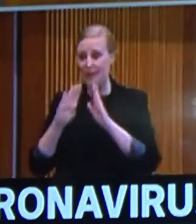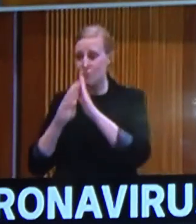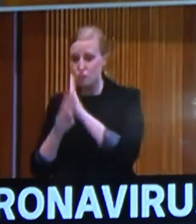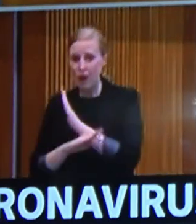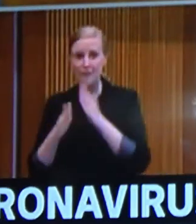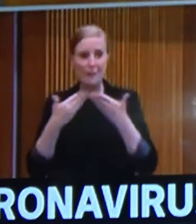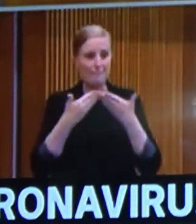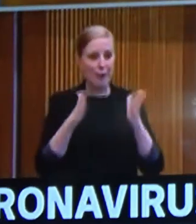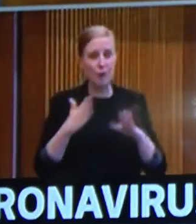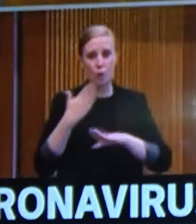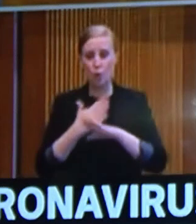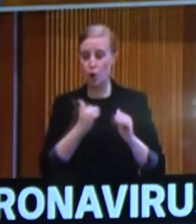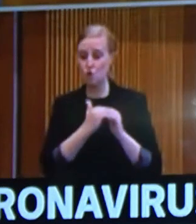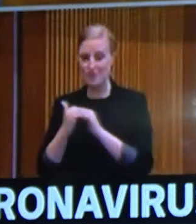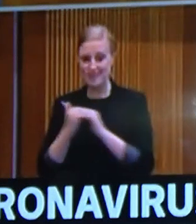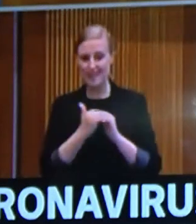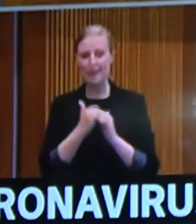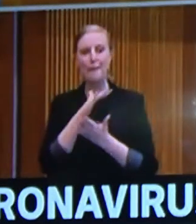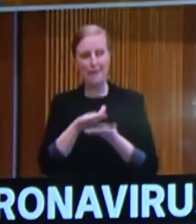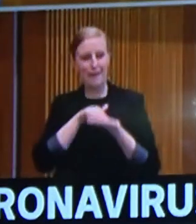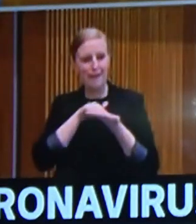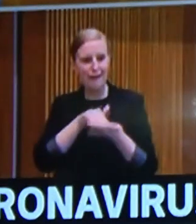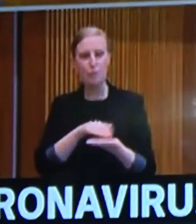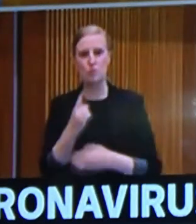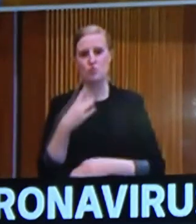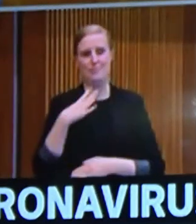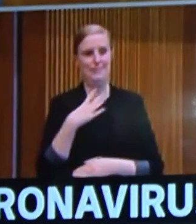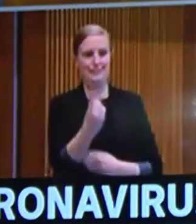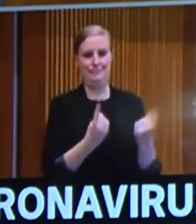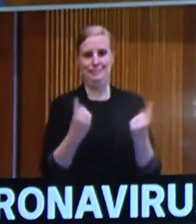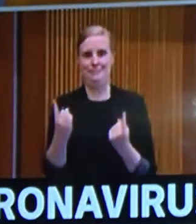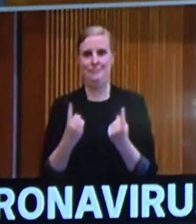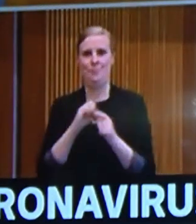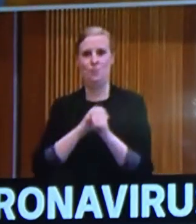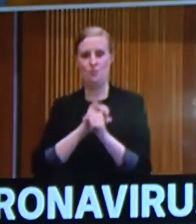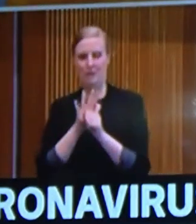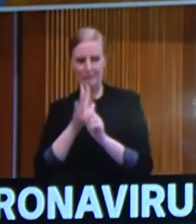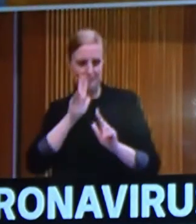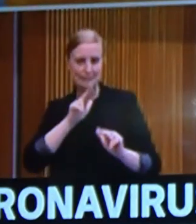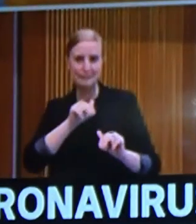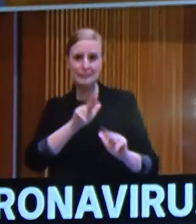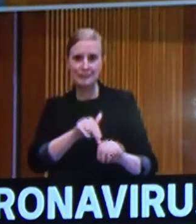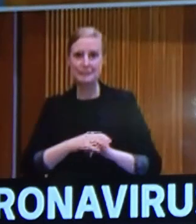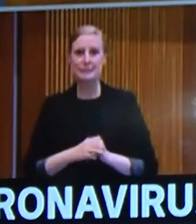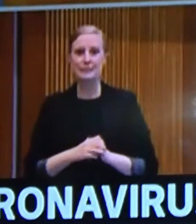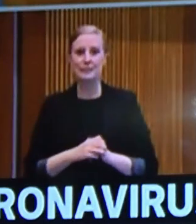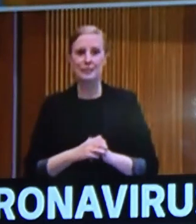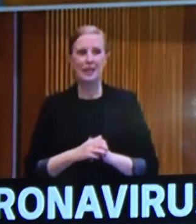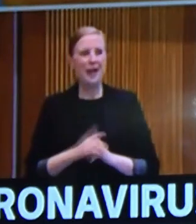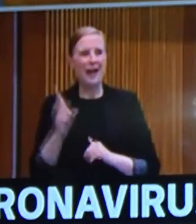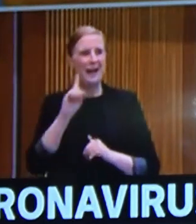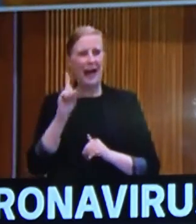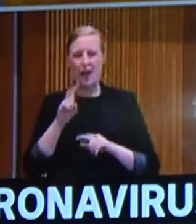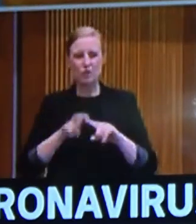improves, the earlier we will be able to start to release those. But now's not the time to contemplate